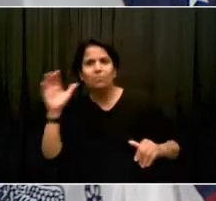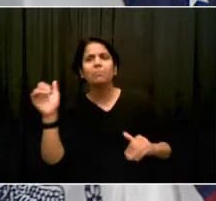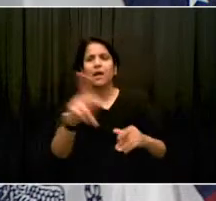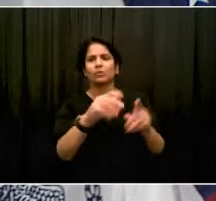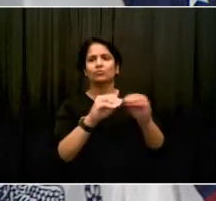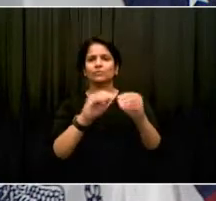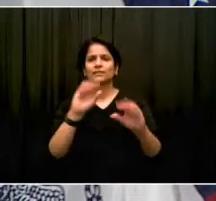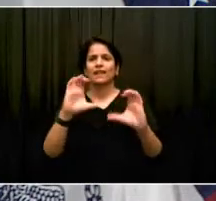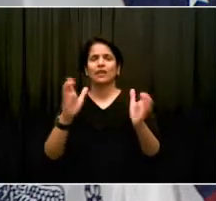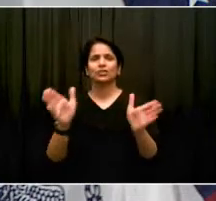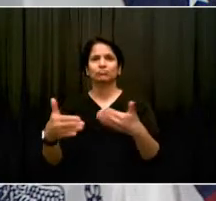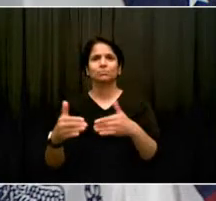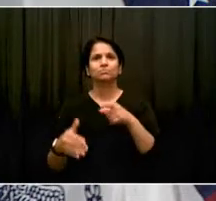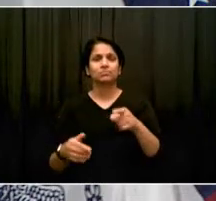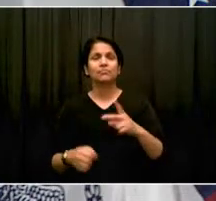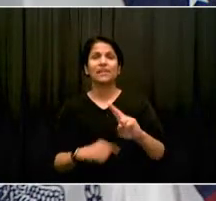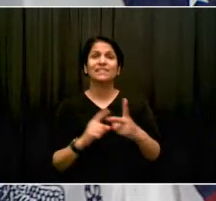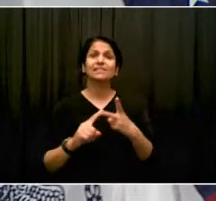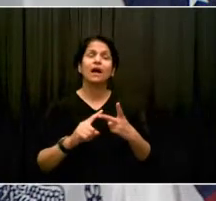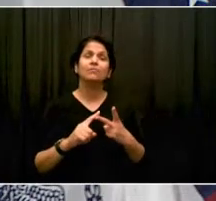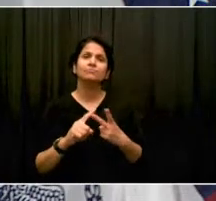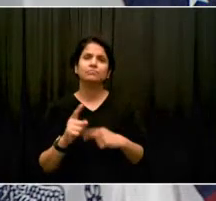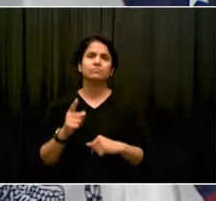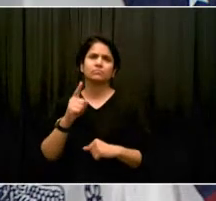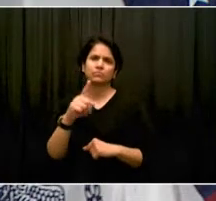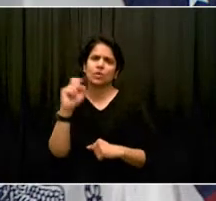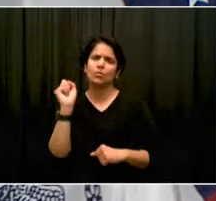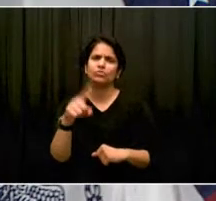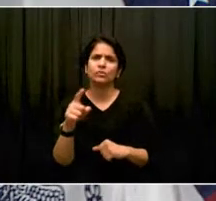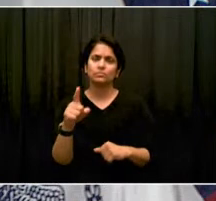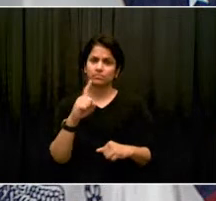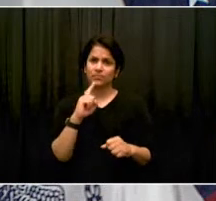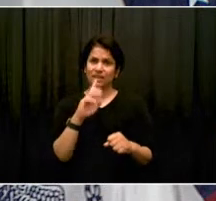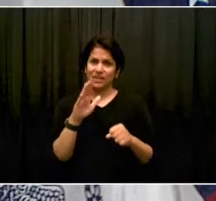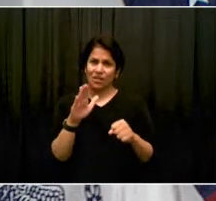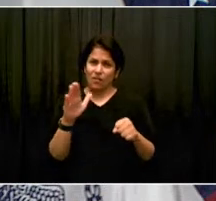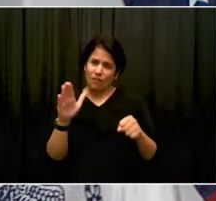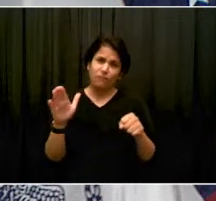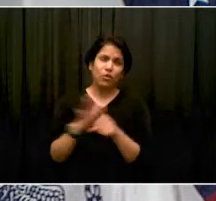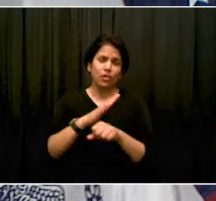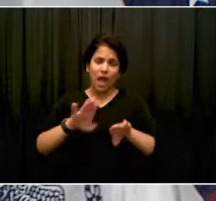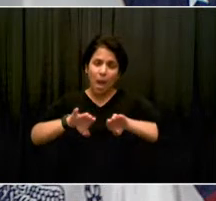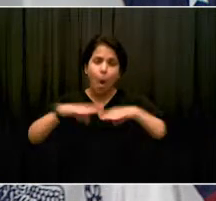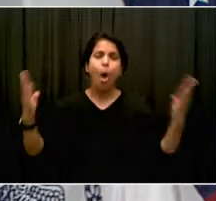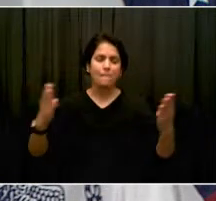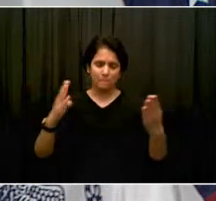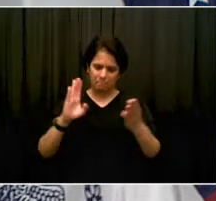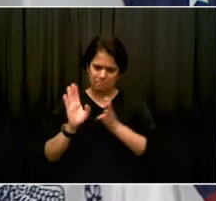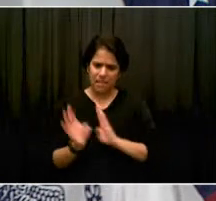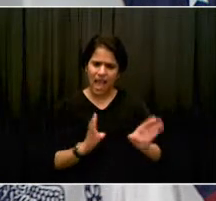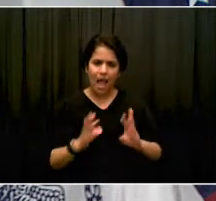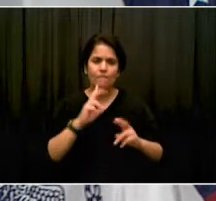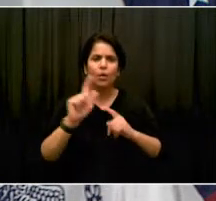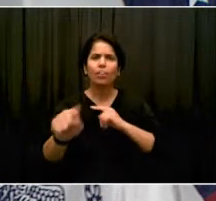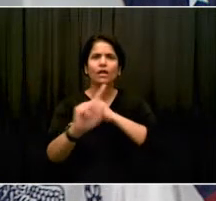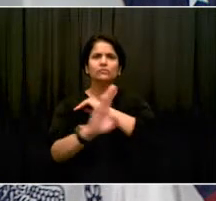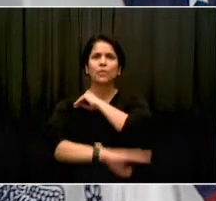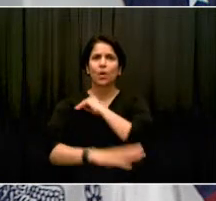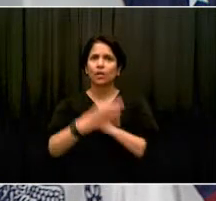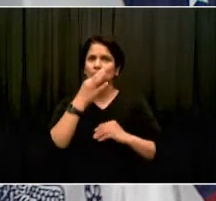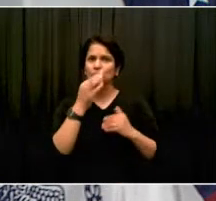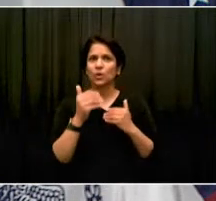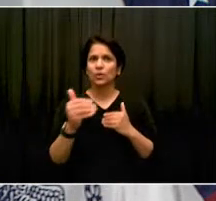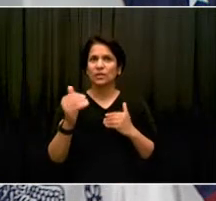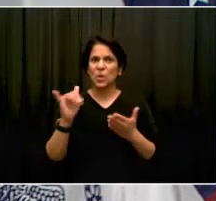to offices. How could you just update a little bit on what's been done and what's been going on